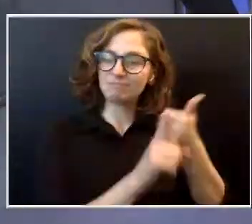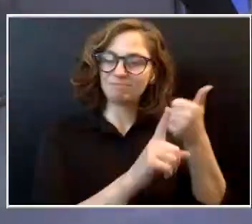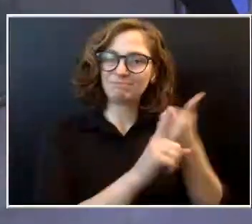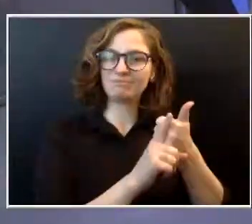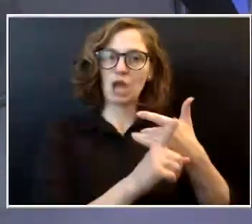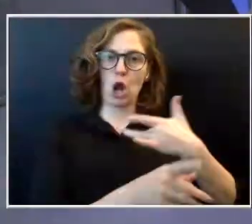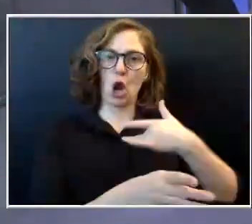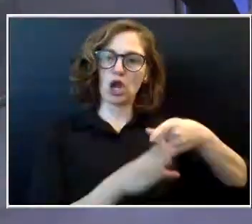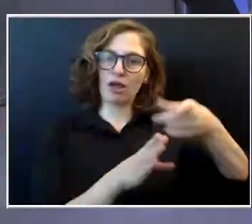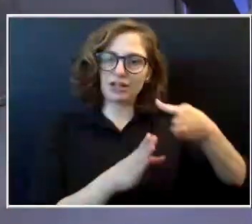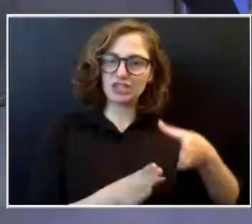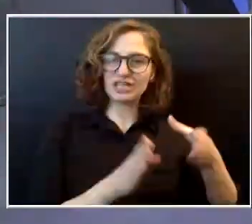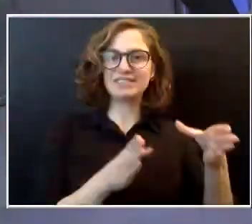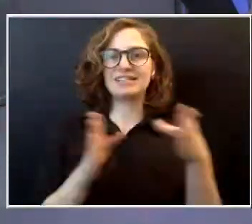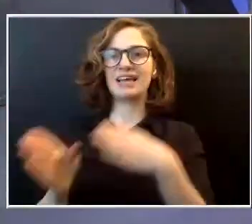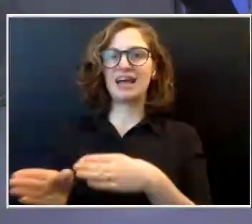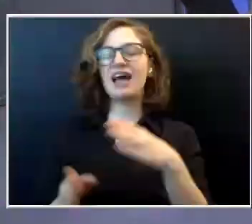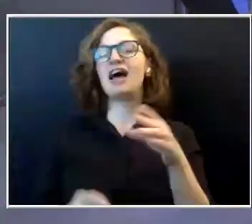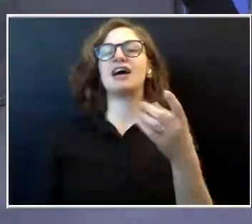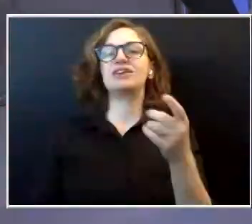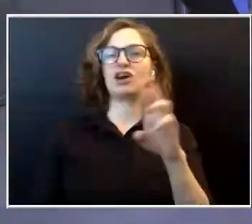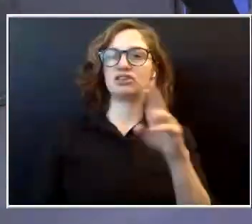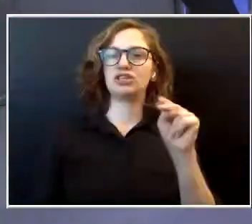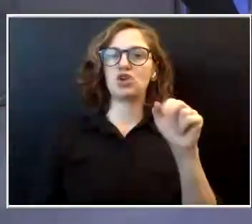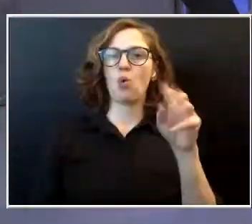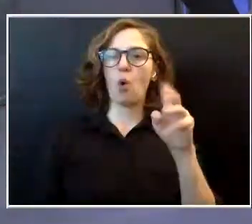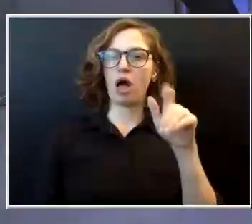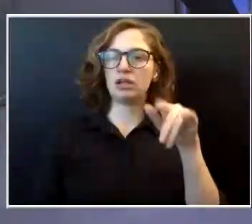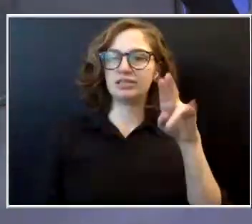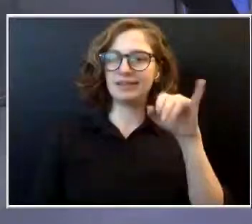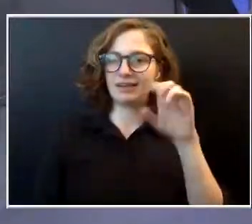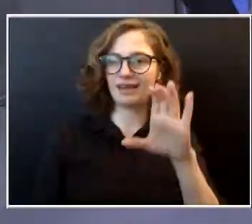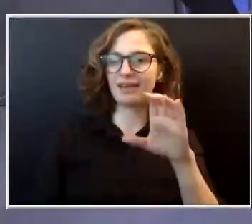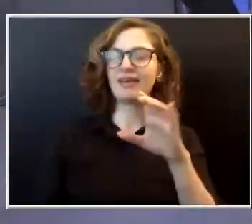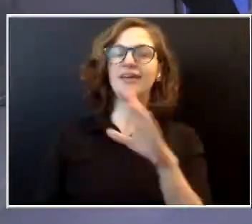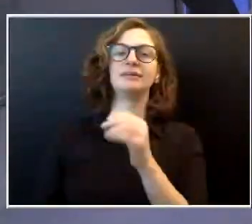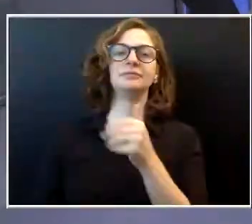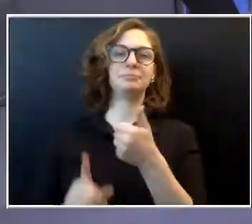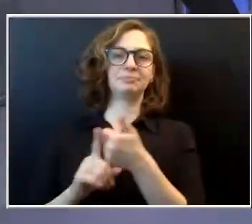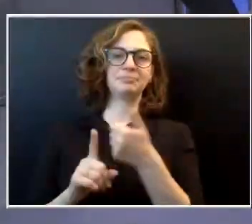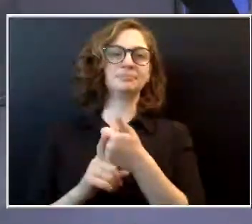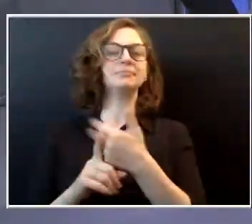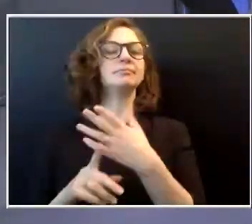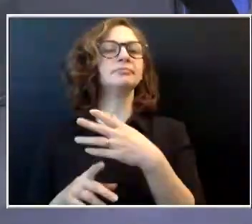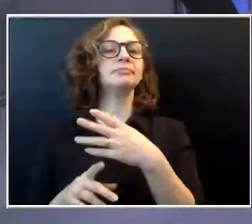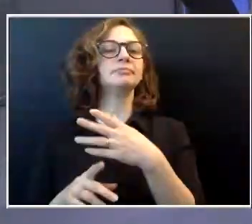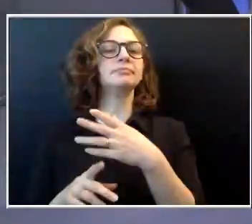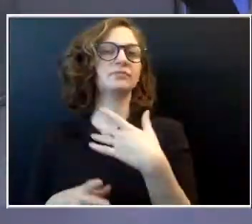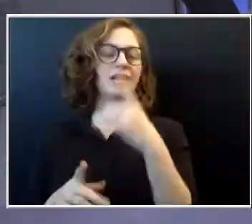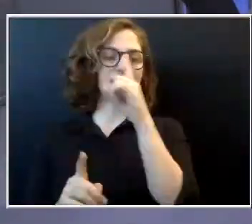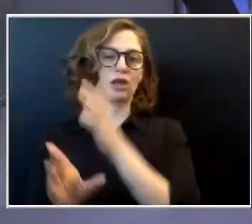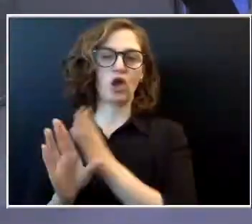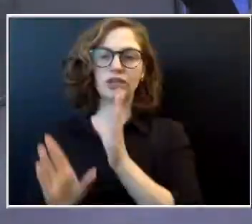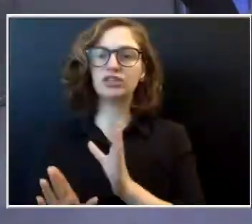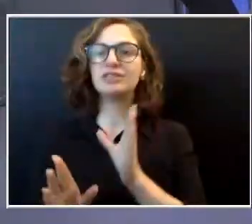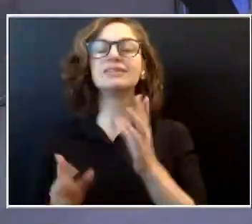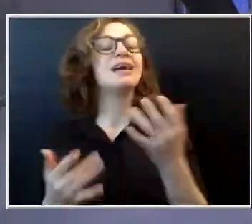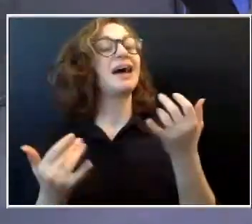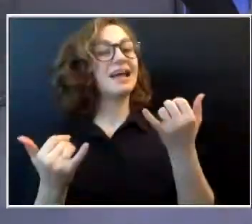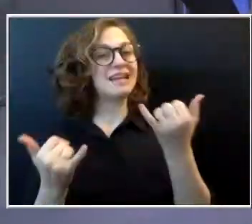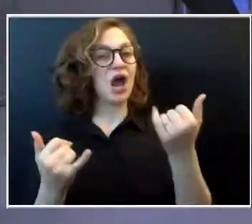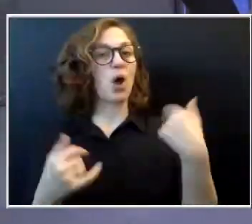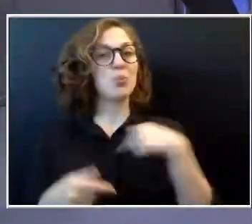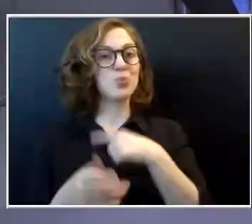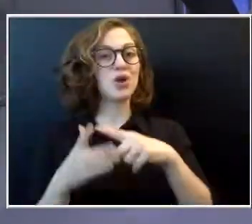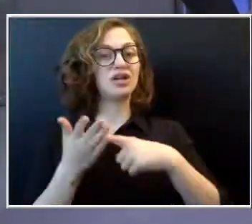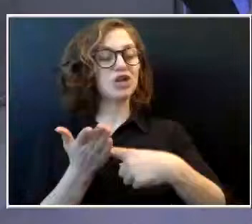who's breaking it all down for us. And of course, we're talking about as well the Super Bowl, the euphoria, what a third Super Bowl win means for the